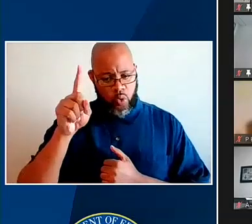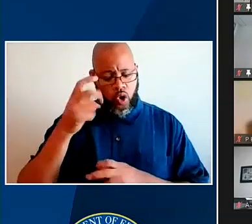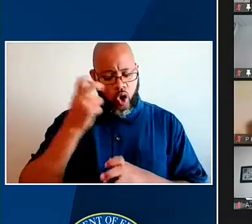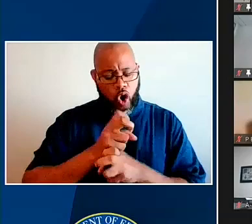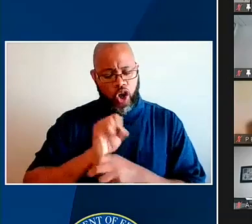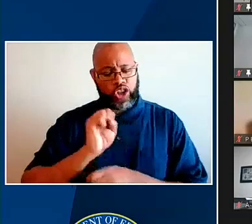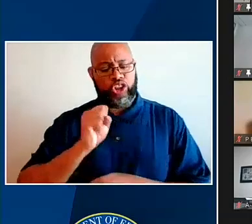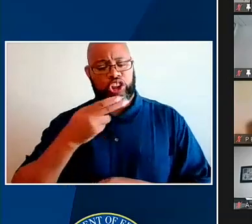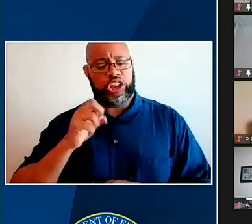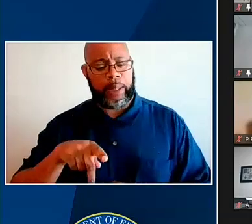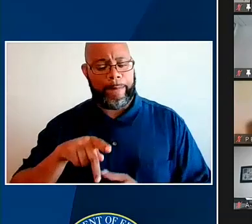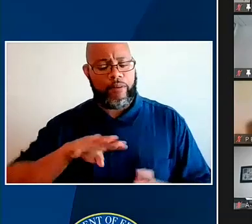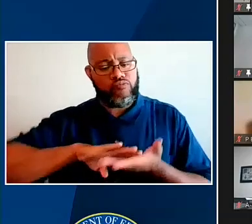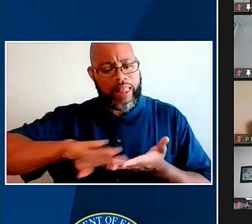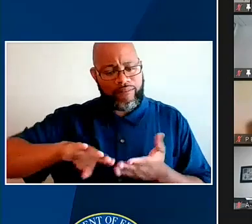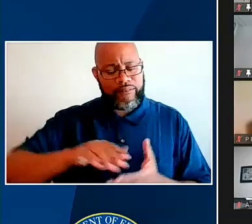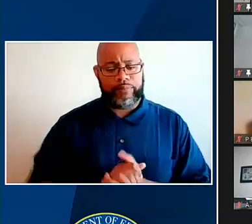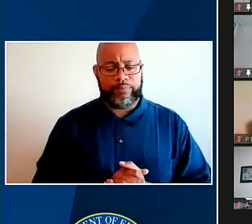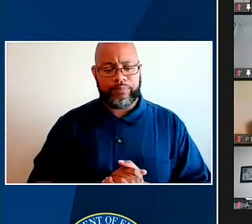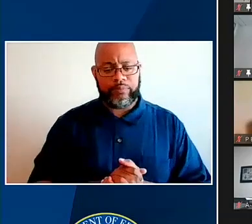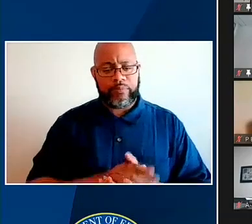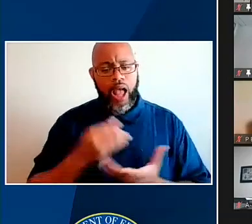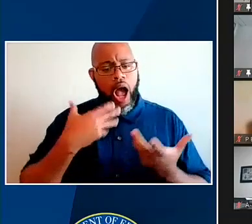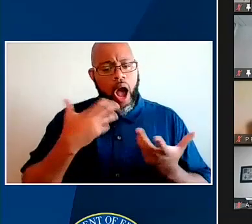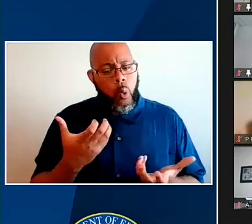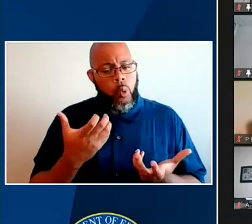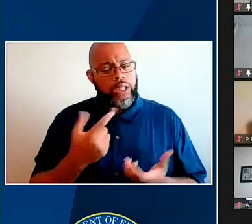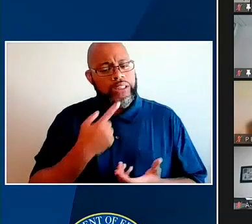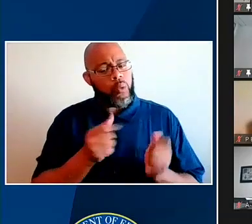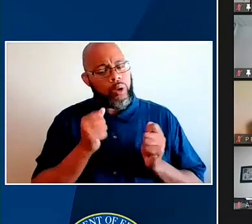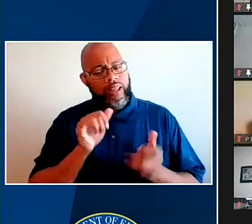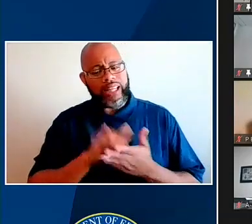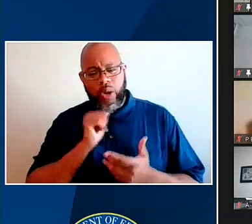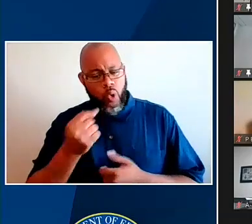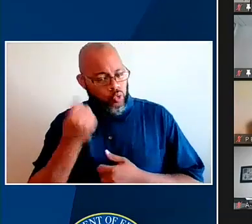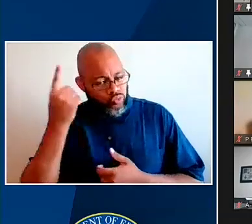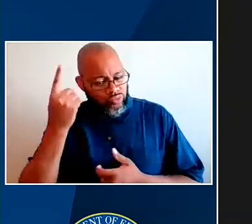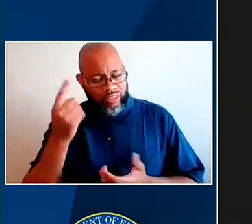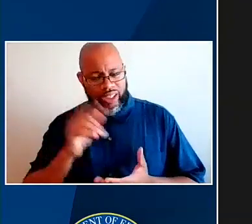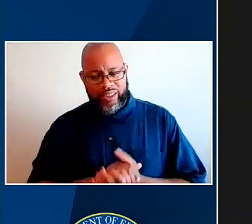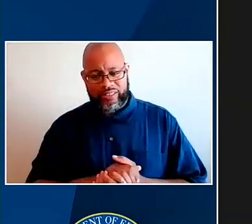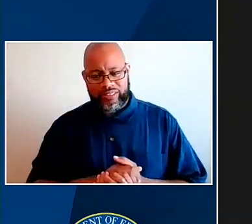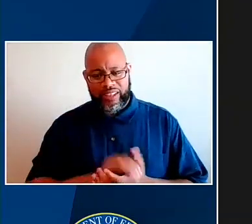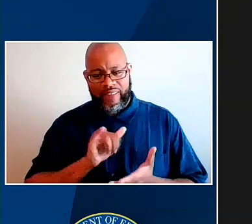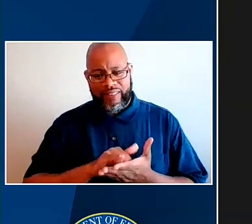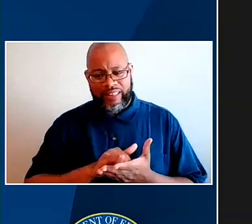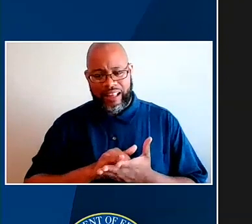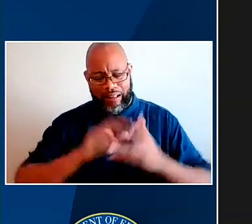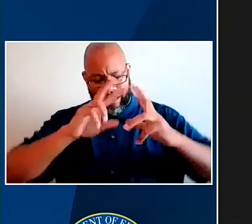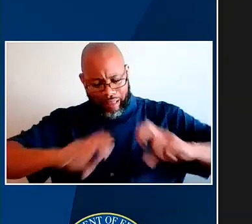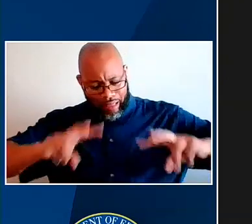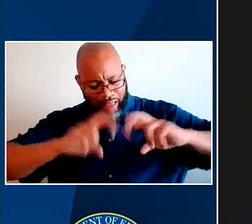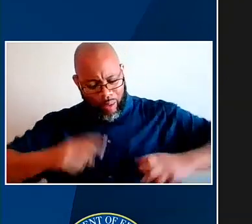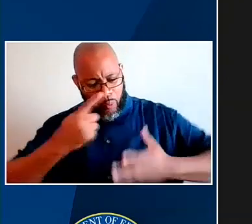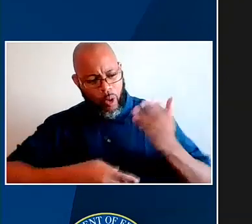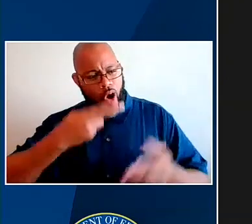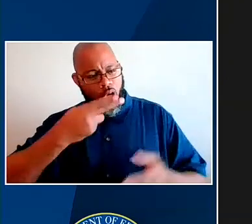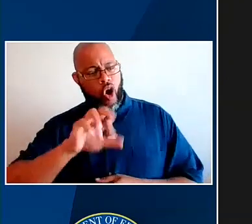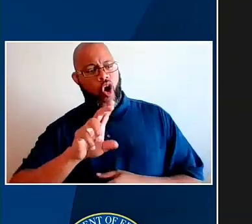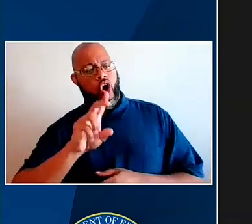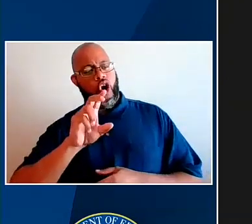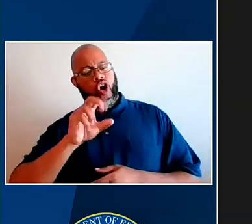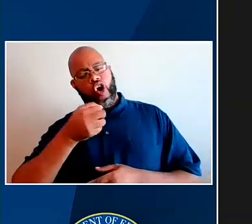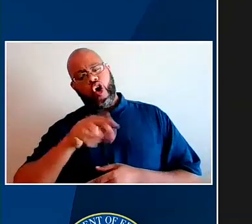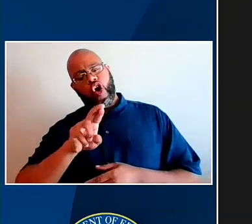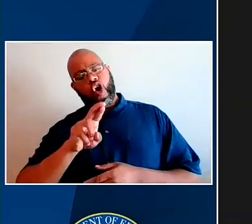hardship relief. And I would like to say really quickly, I don't understand this dissecting of what hardship is for people.